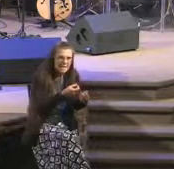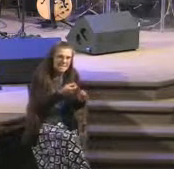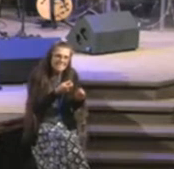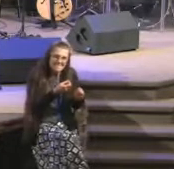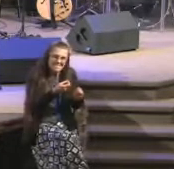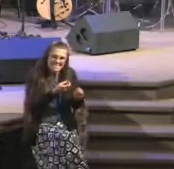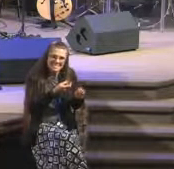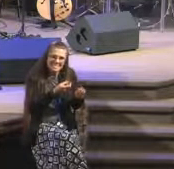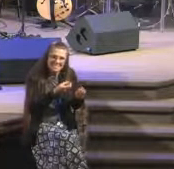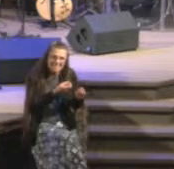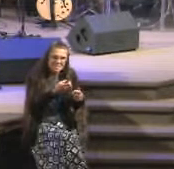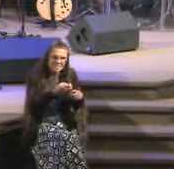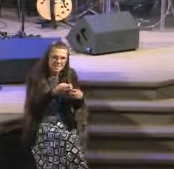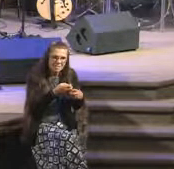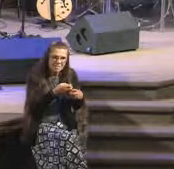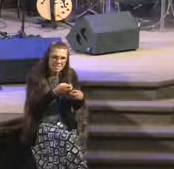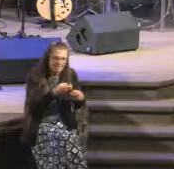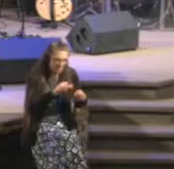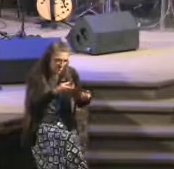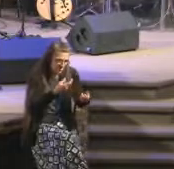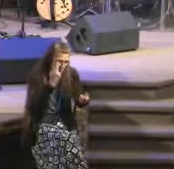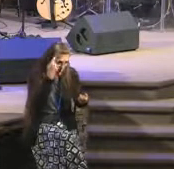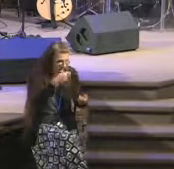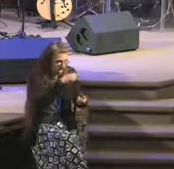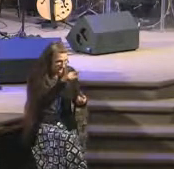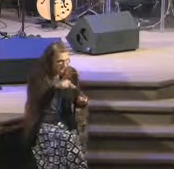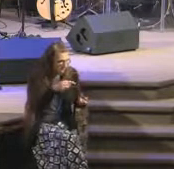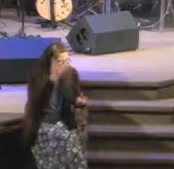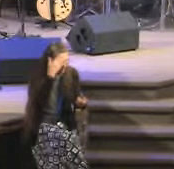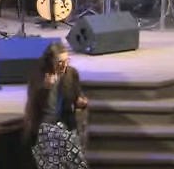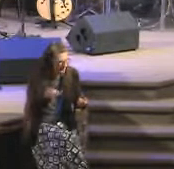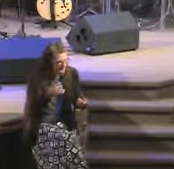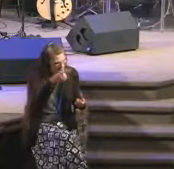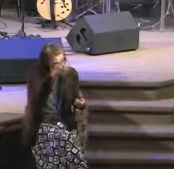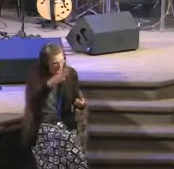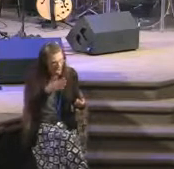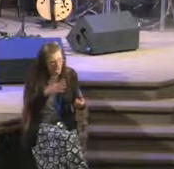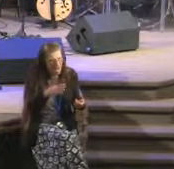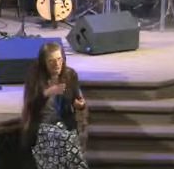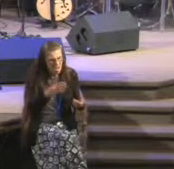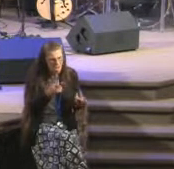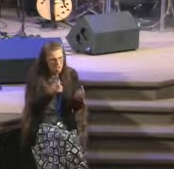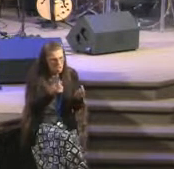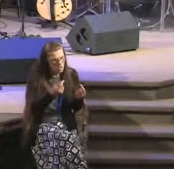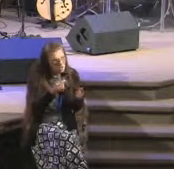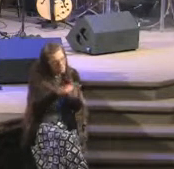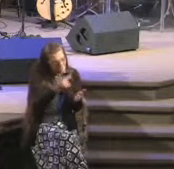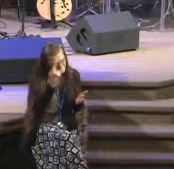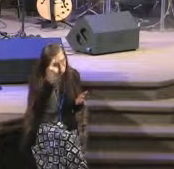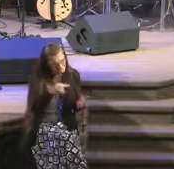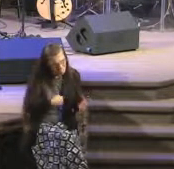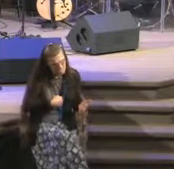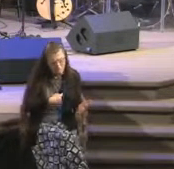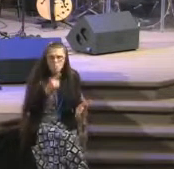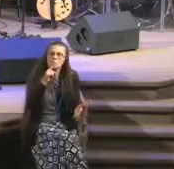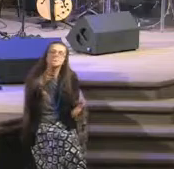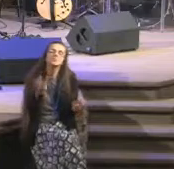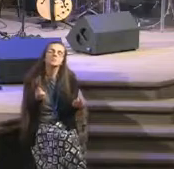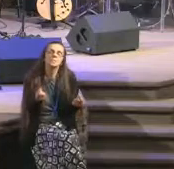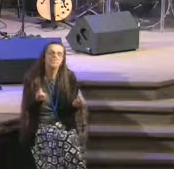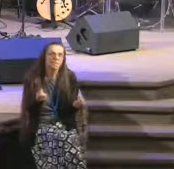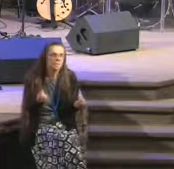for us as Christians to say, why can't God do that for me? Friend, let me tell you something. The